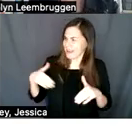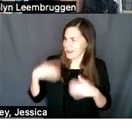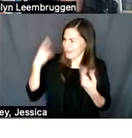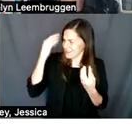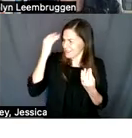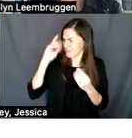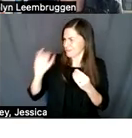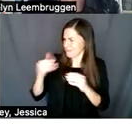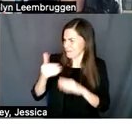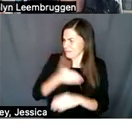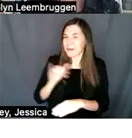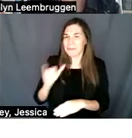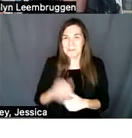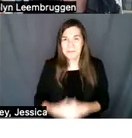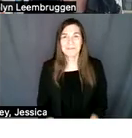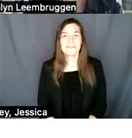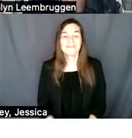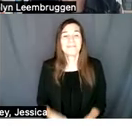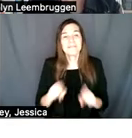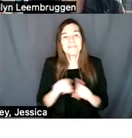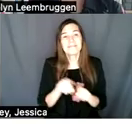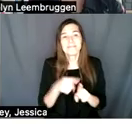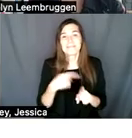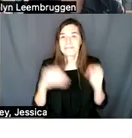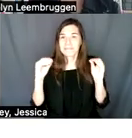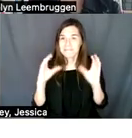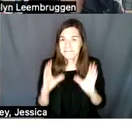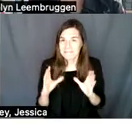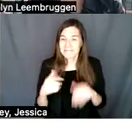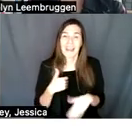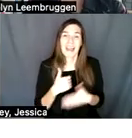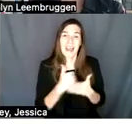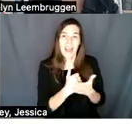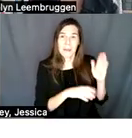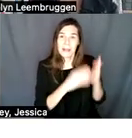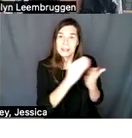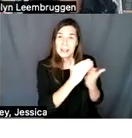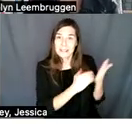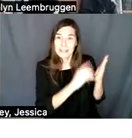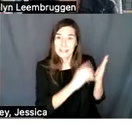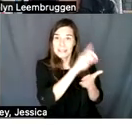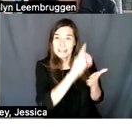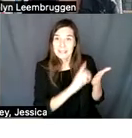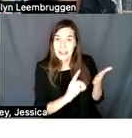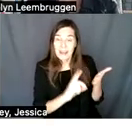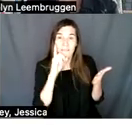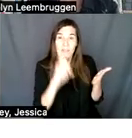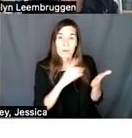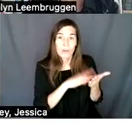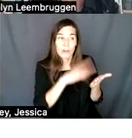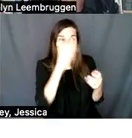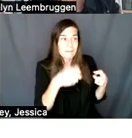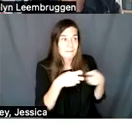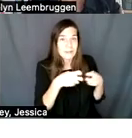before. I'm also an educator, so I help design lessons for learning physics and math at school,